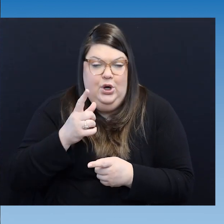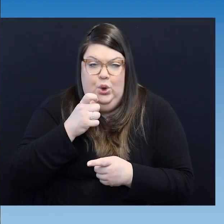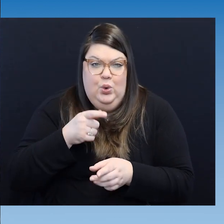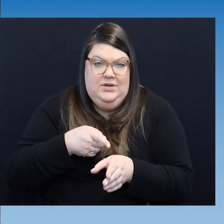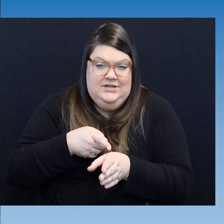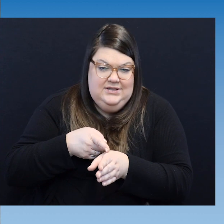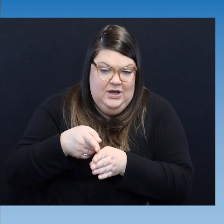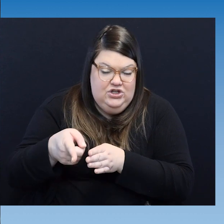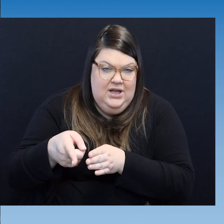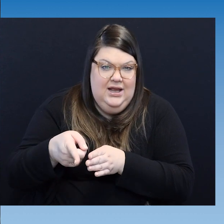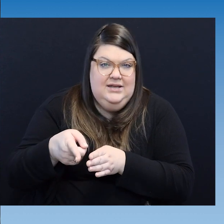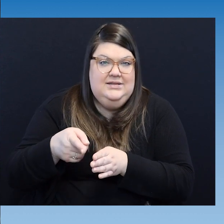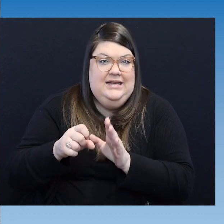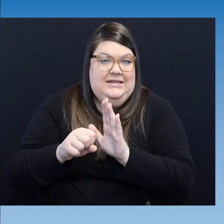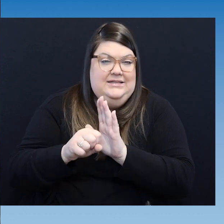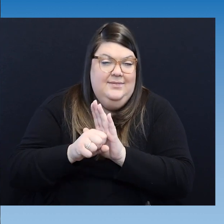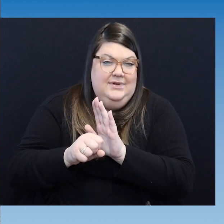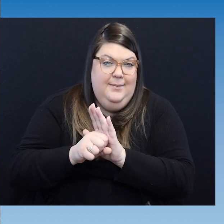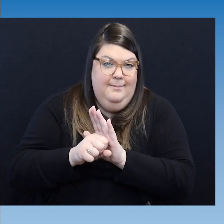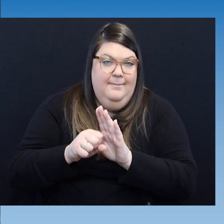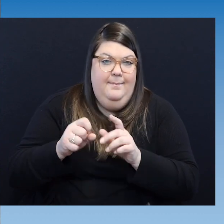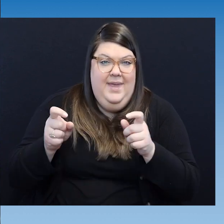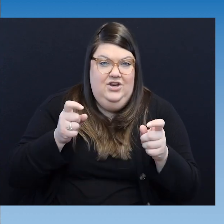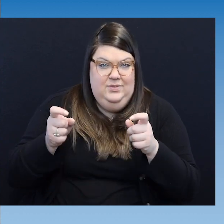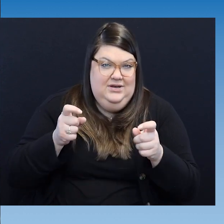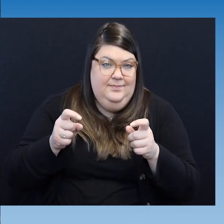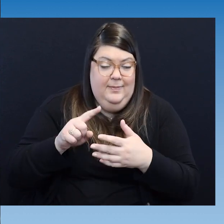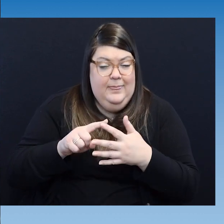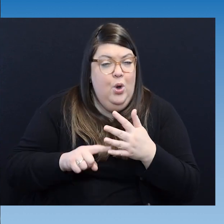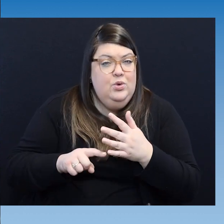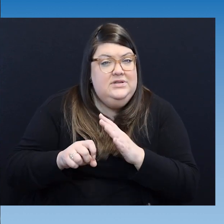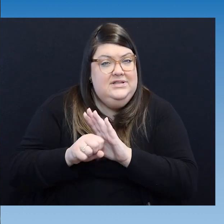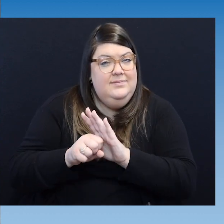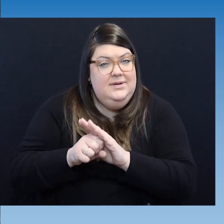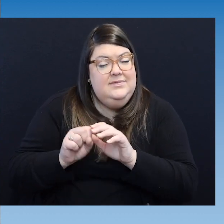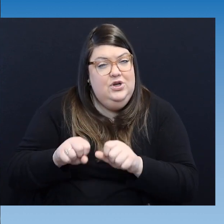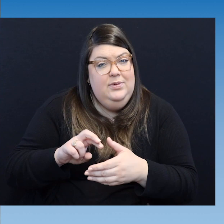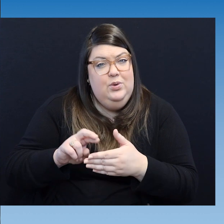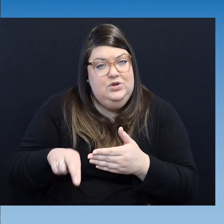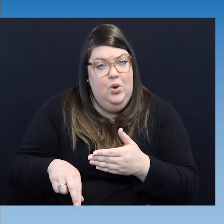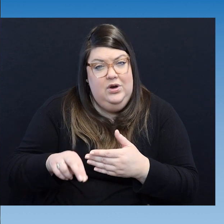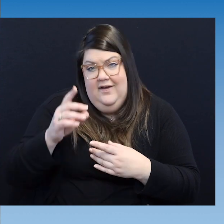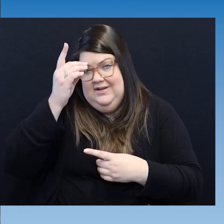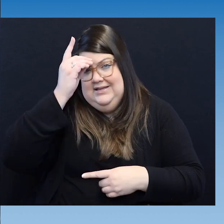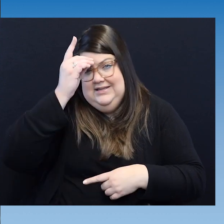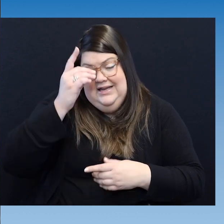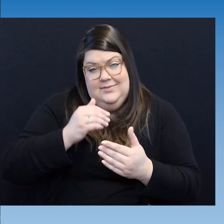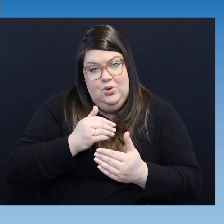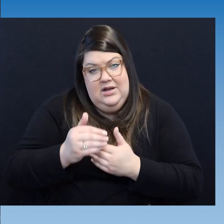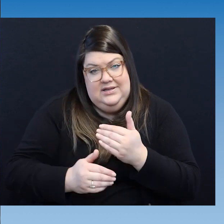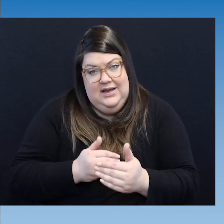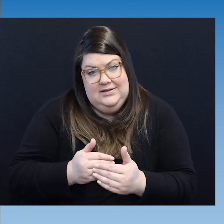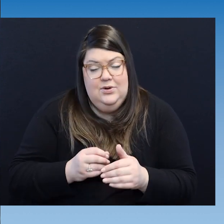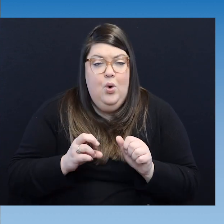specialized in symptom management. And those symptoms can be a result of the disease process, or those